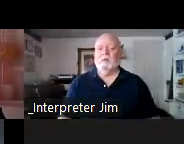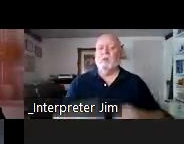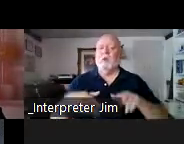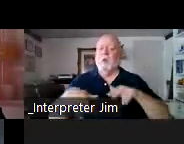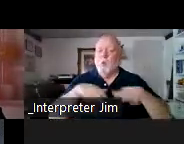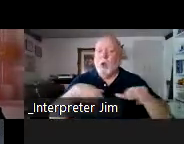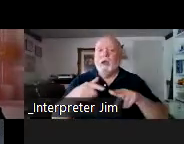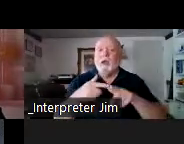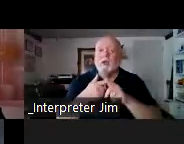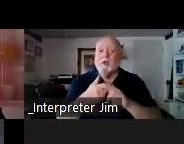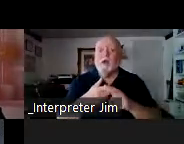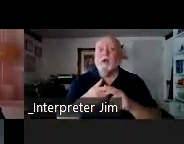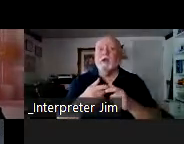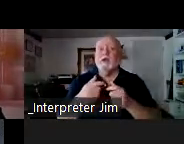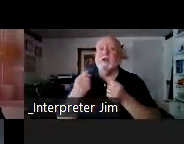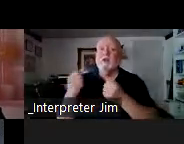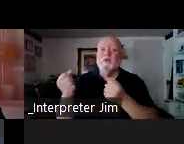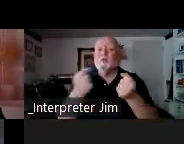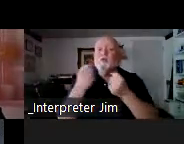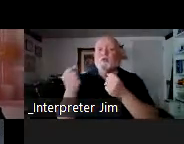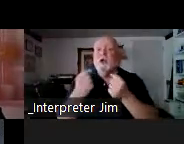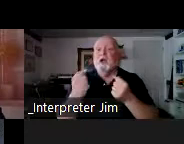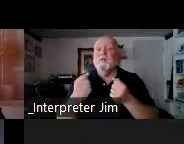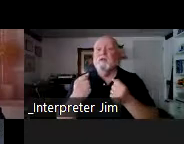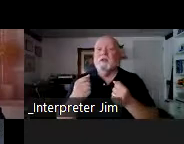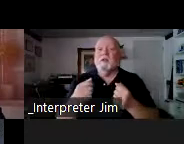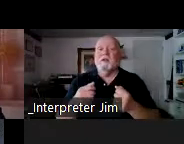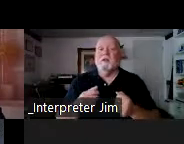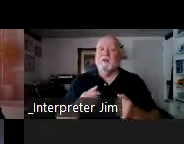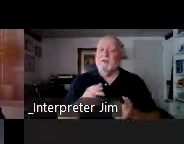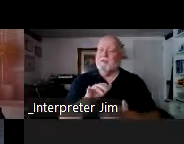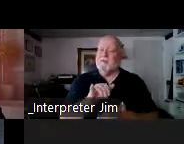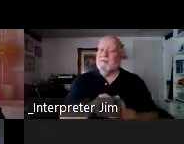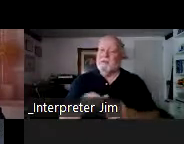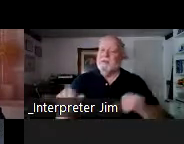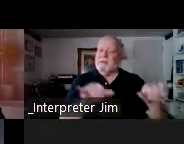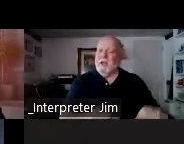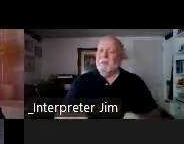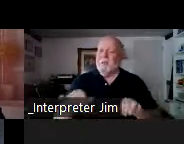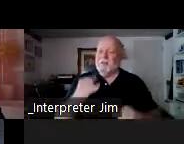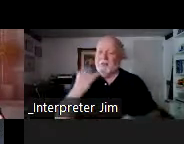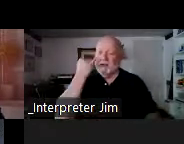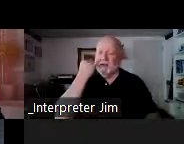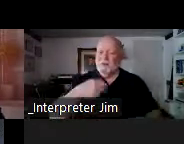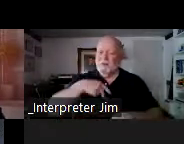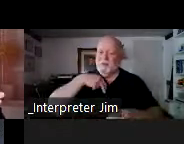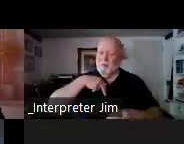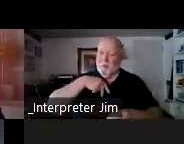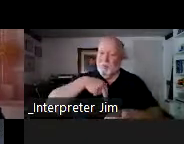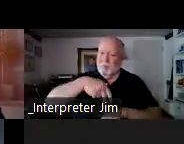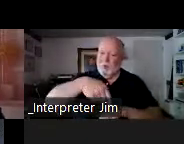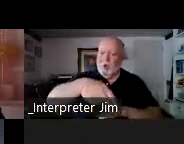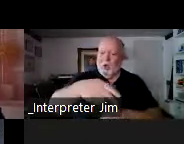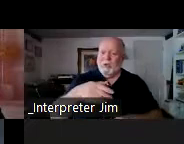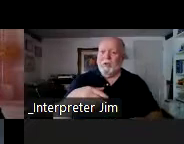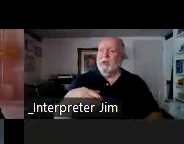walking, driving through space is calming. It's kind of the elements of EMDR. When you walk in space, and that's how it started, and you